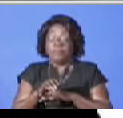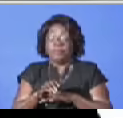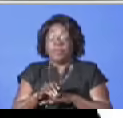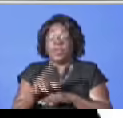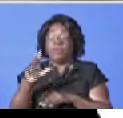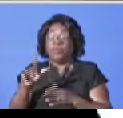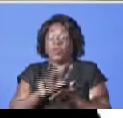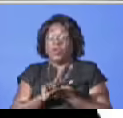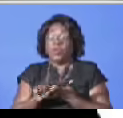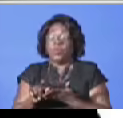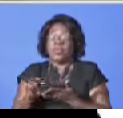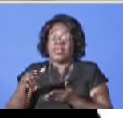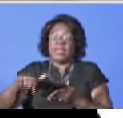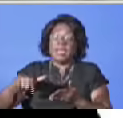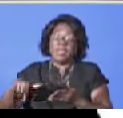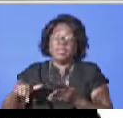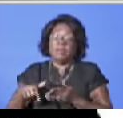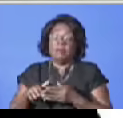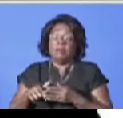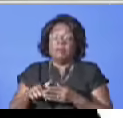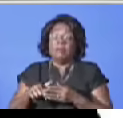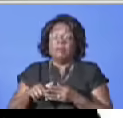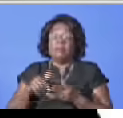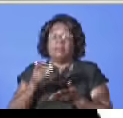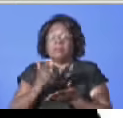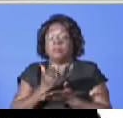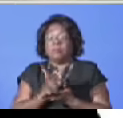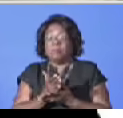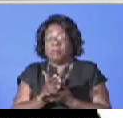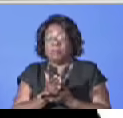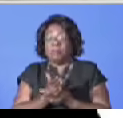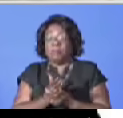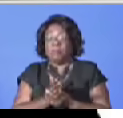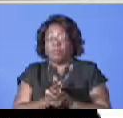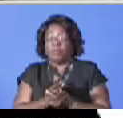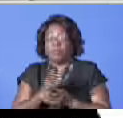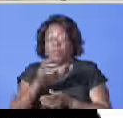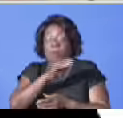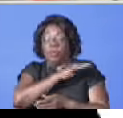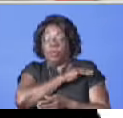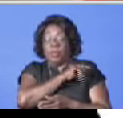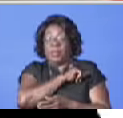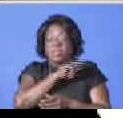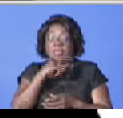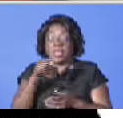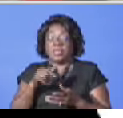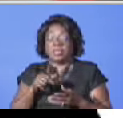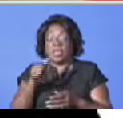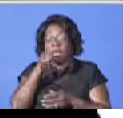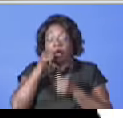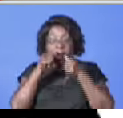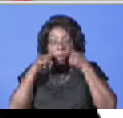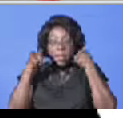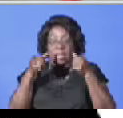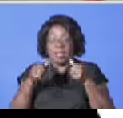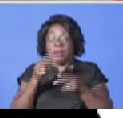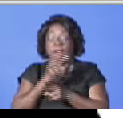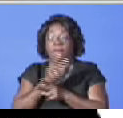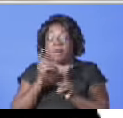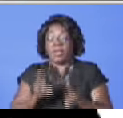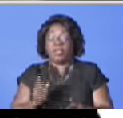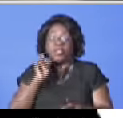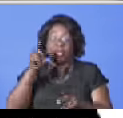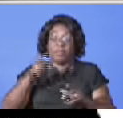later, proprietor and owner of Bruno's Seafood and Steak Bar, Bruno Minnis, feels Arawaki vendors should be allowed